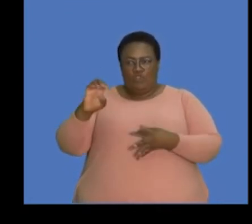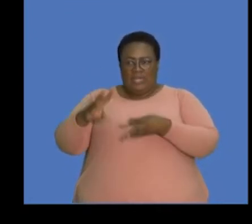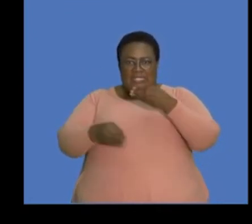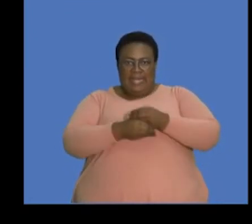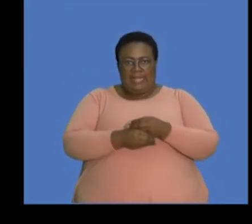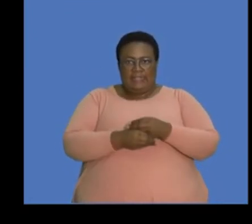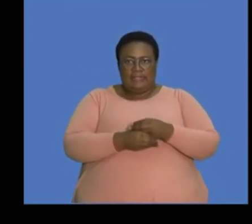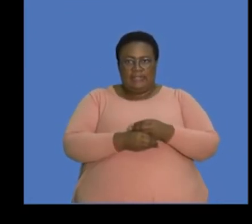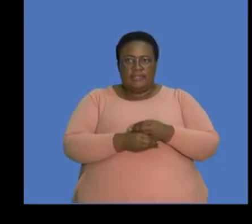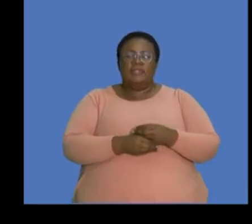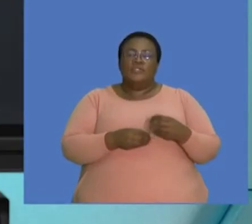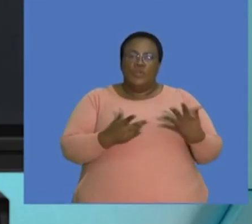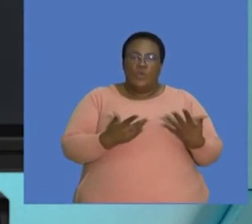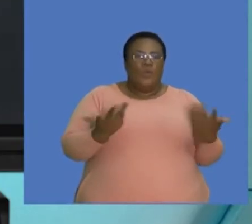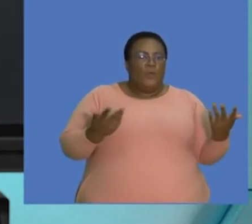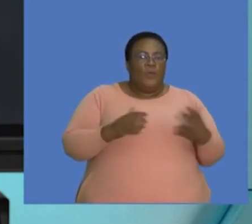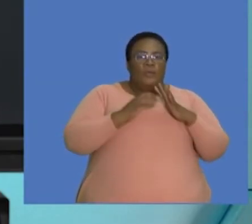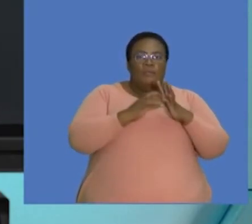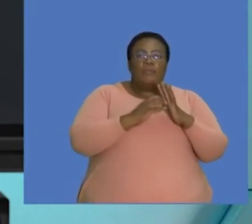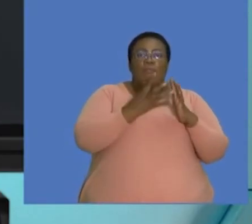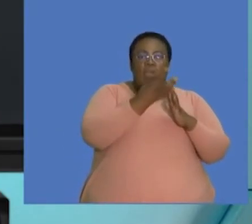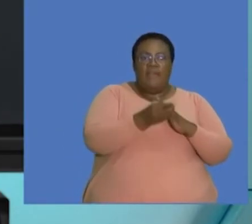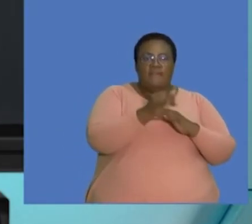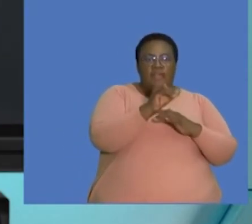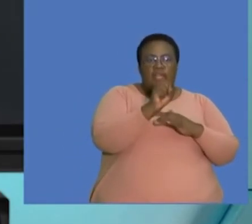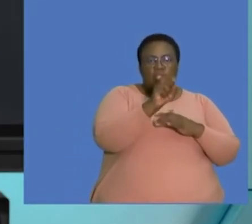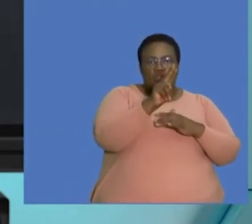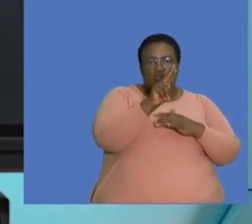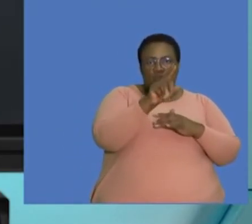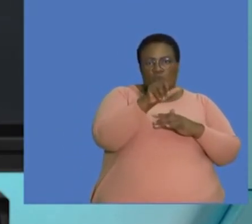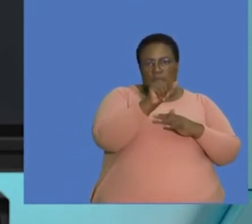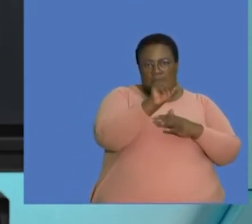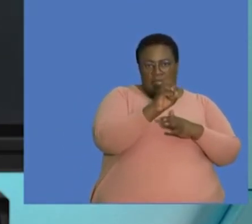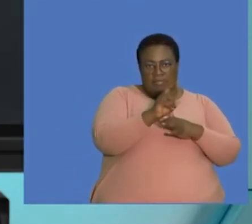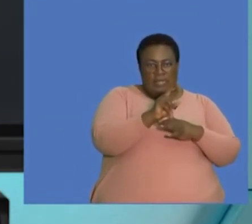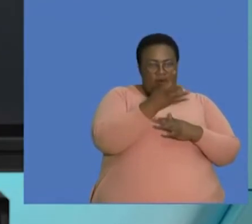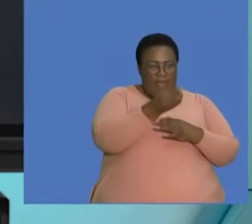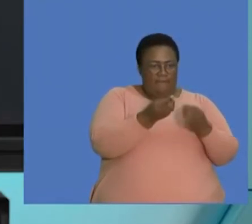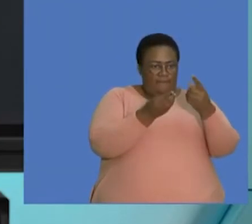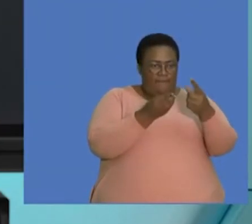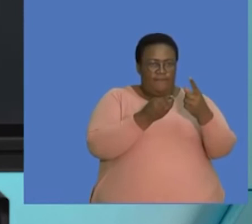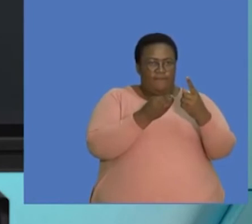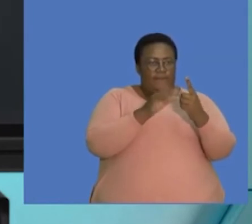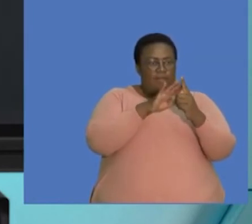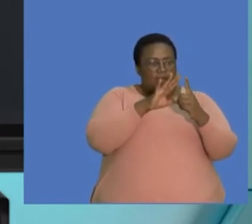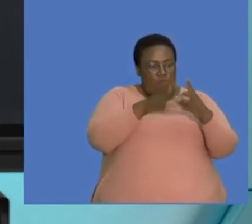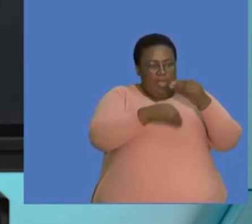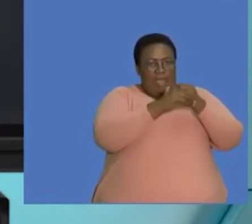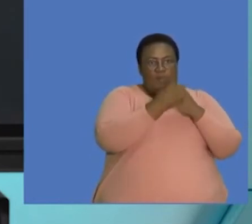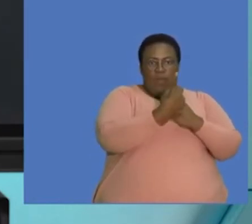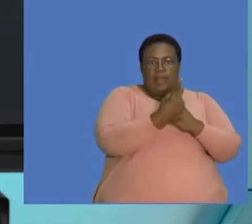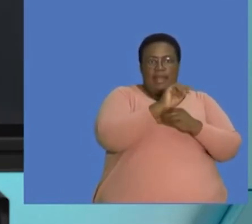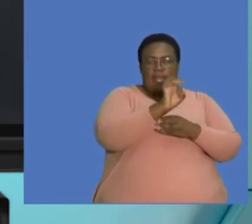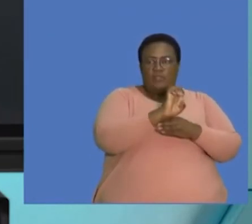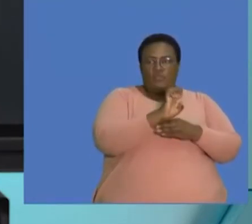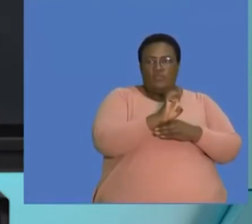the assumption is that we have an insulator with us. Now, on this insulator, we add one